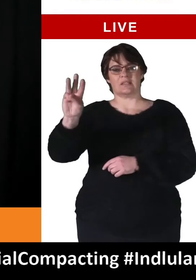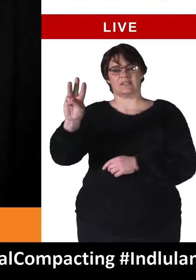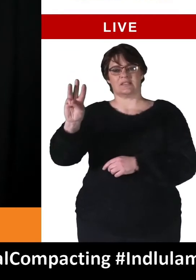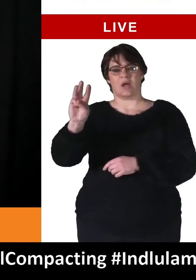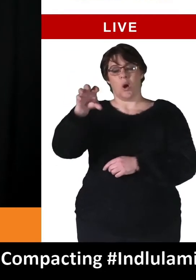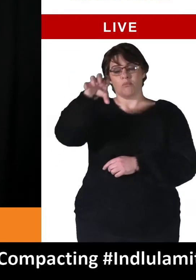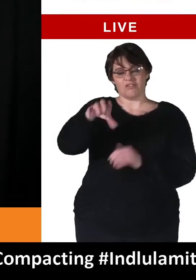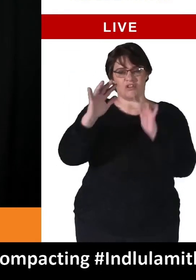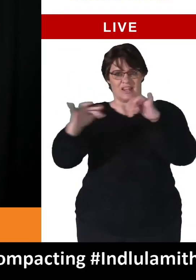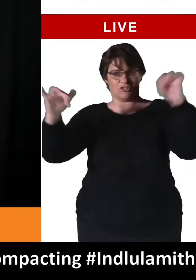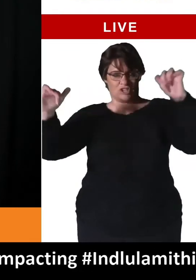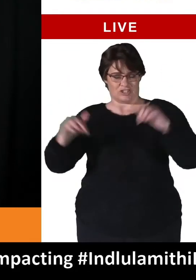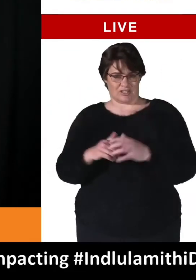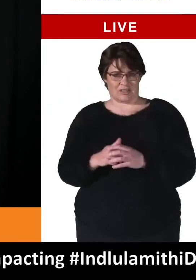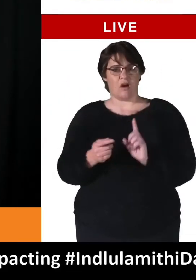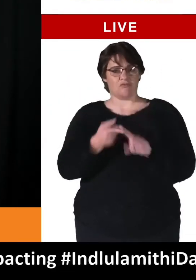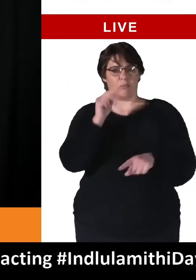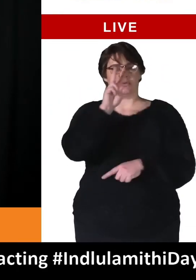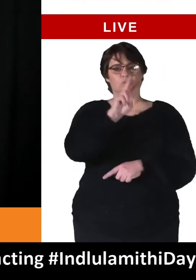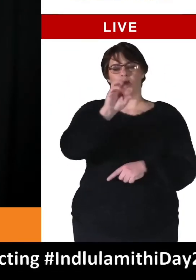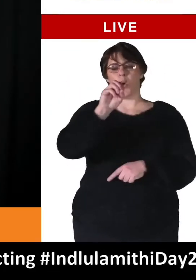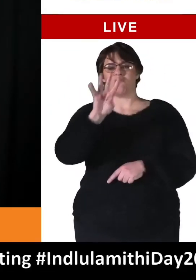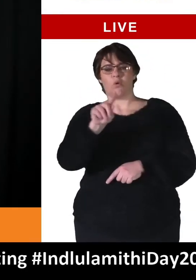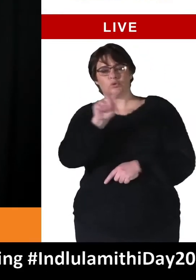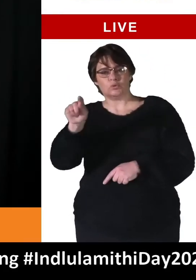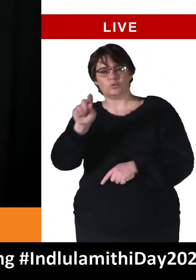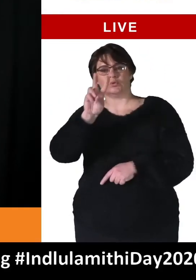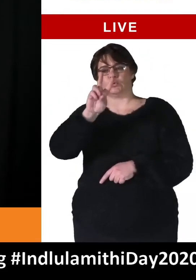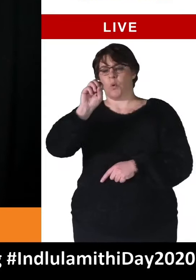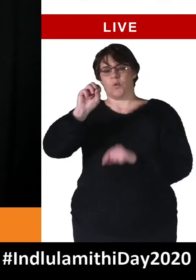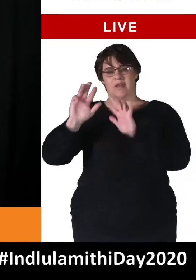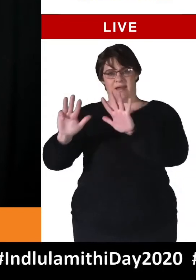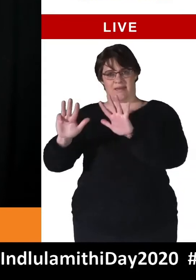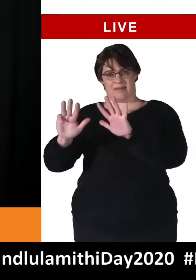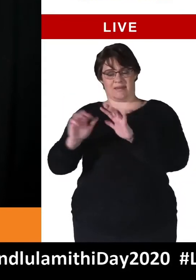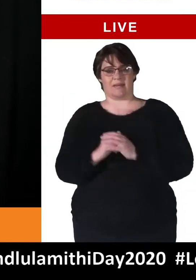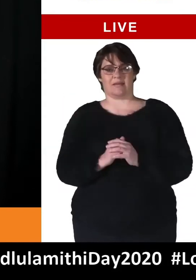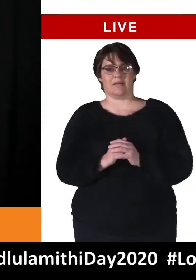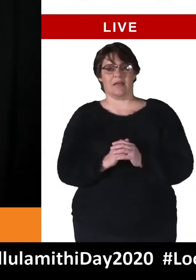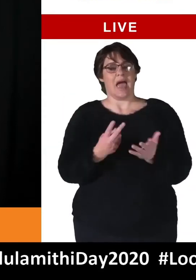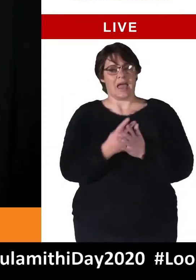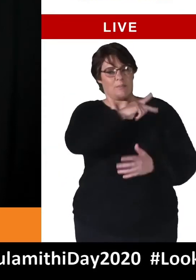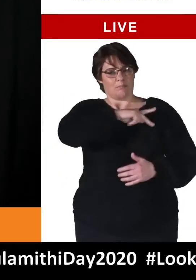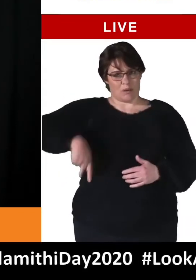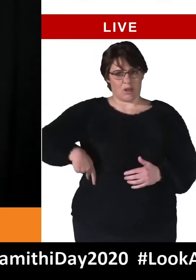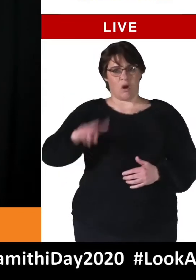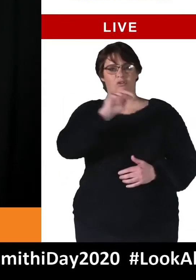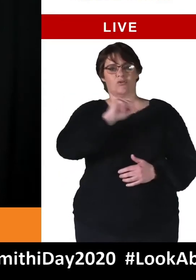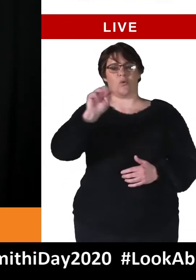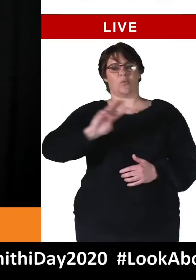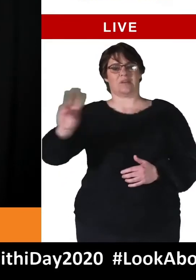Provincial Legislature from 2004 to 2009, and the Premier of the